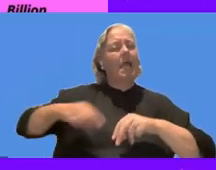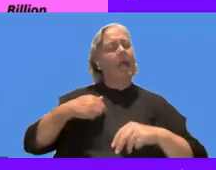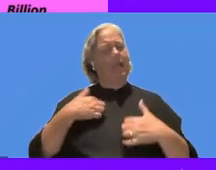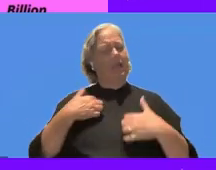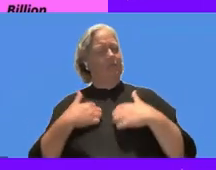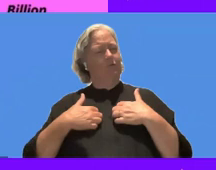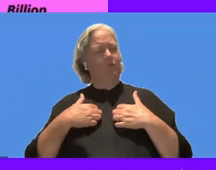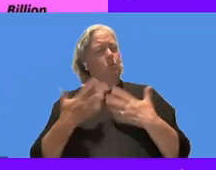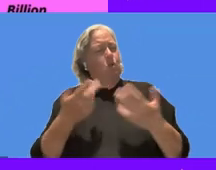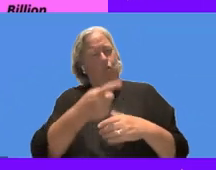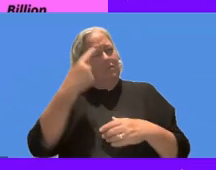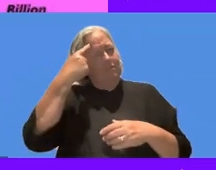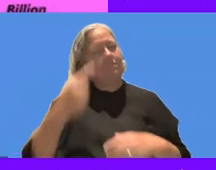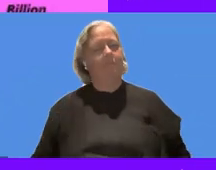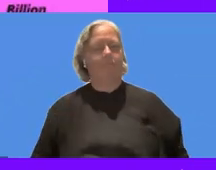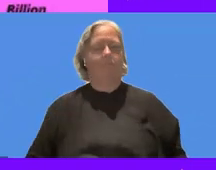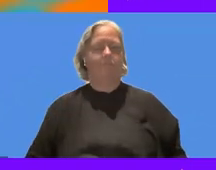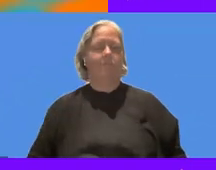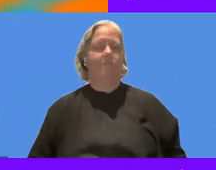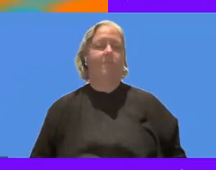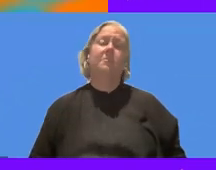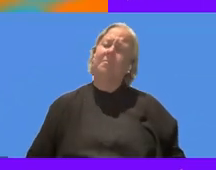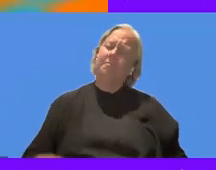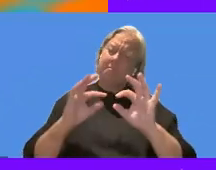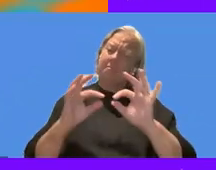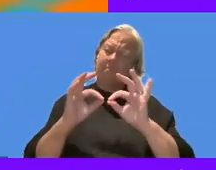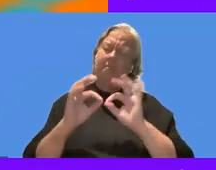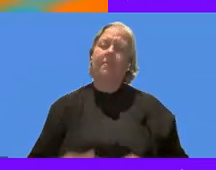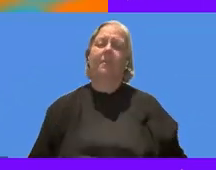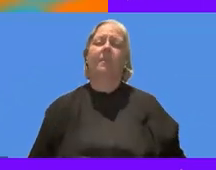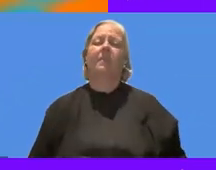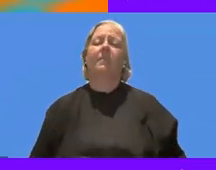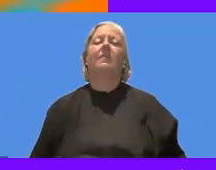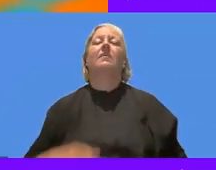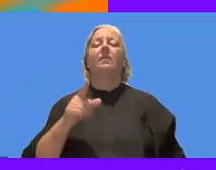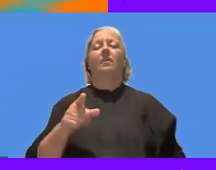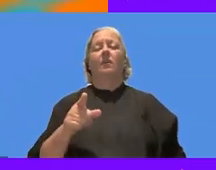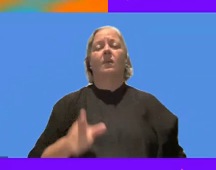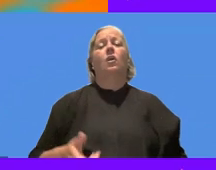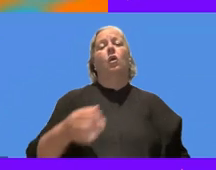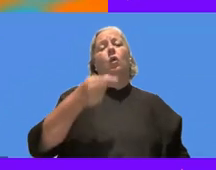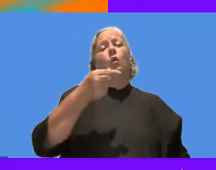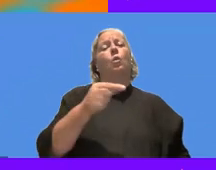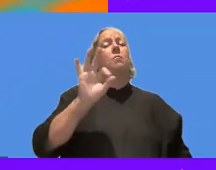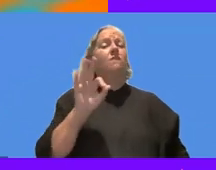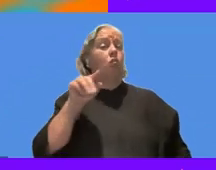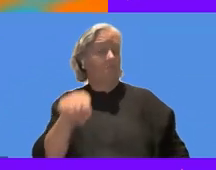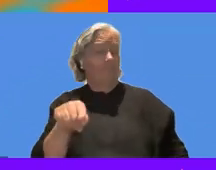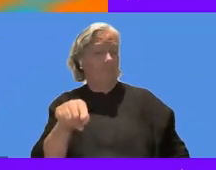that. Yeah, of course, Lucy. The Global Forum for Adolescents can play a crucial role in the driving action on issues that